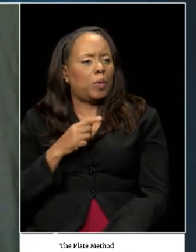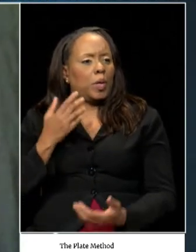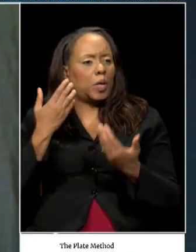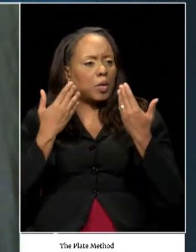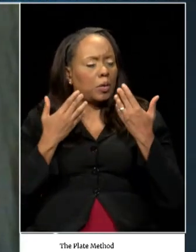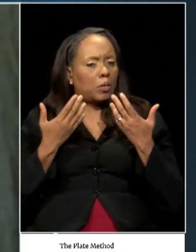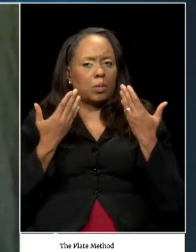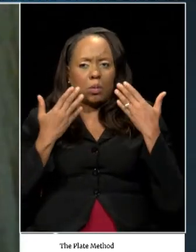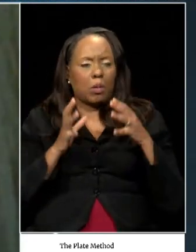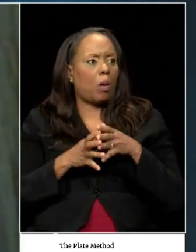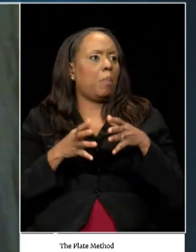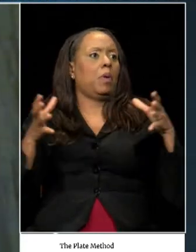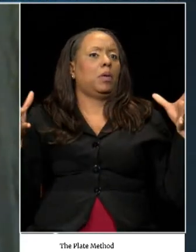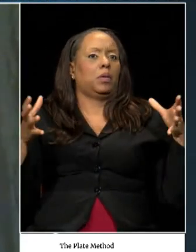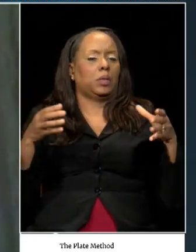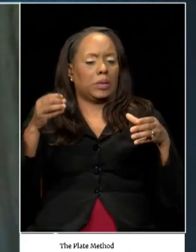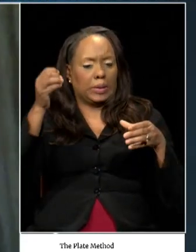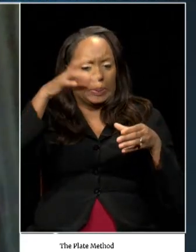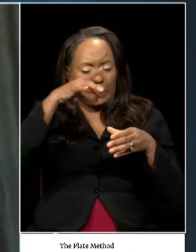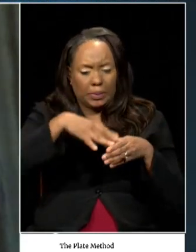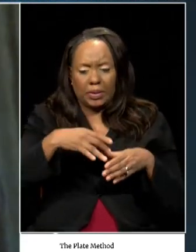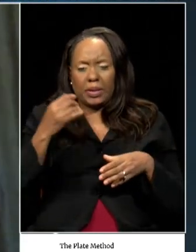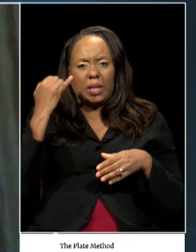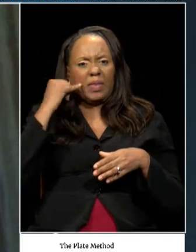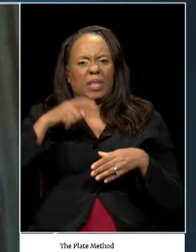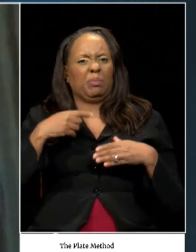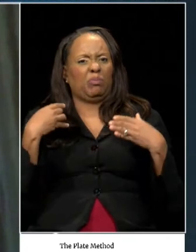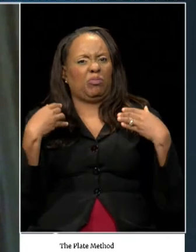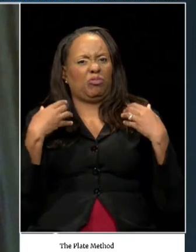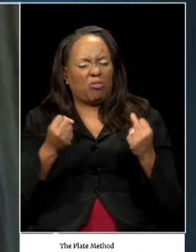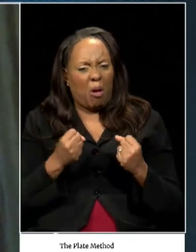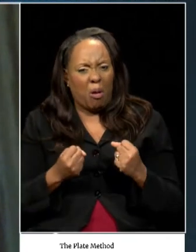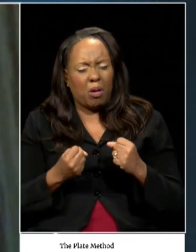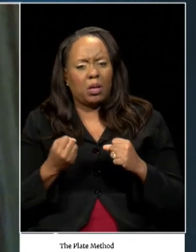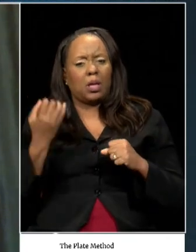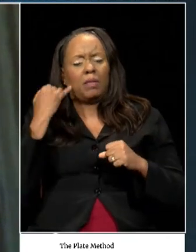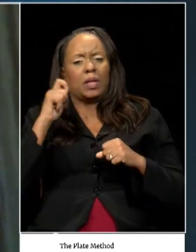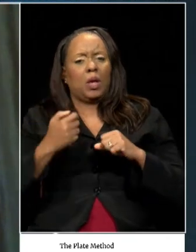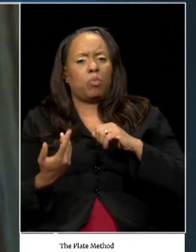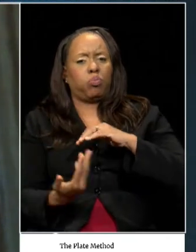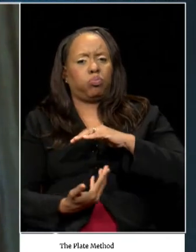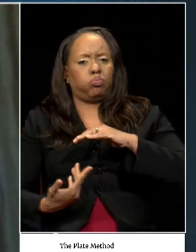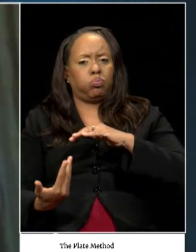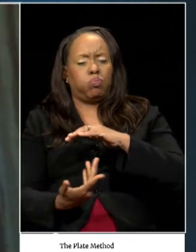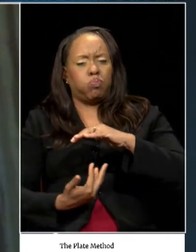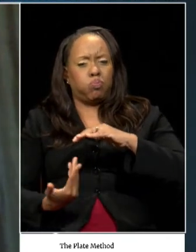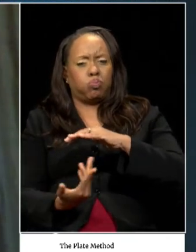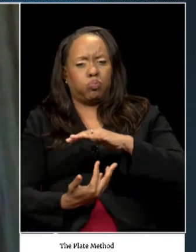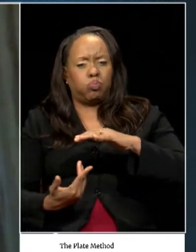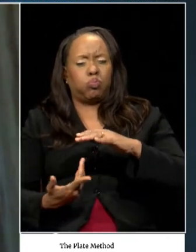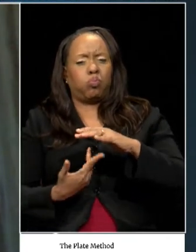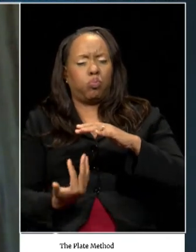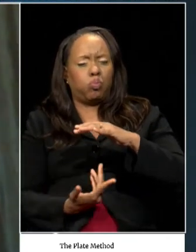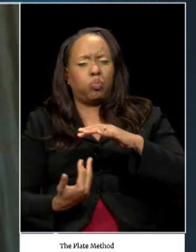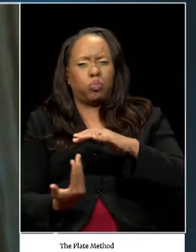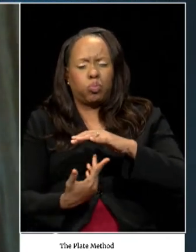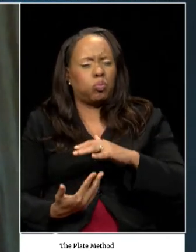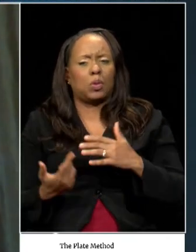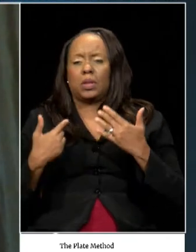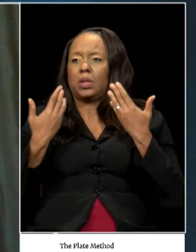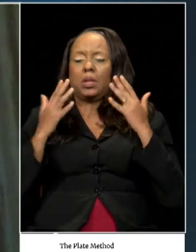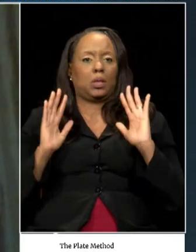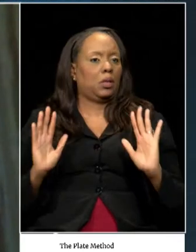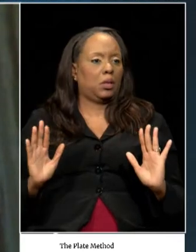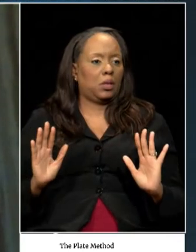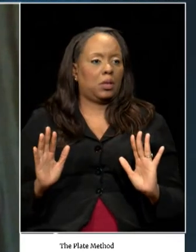how often to take it, how strong does it need to steep in the water and so on, which is why the medication is what we prescribe, because